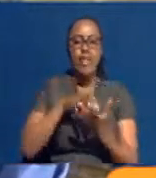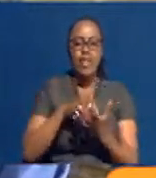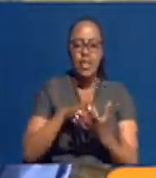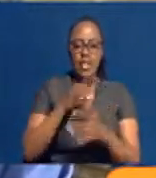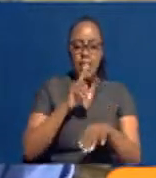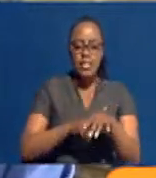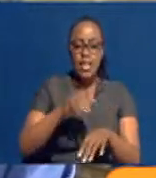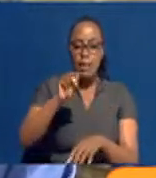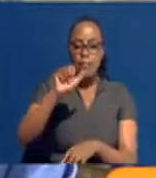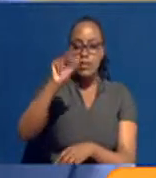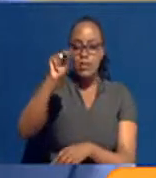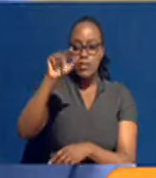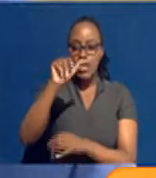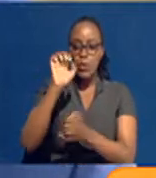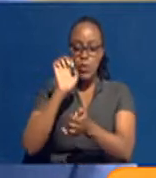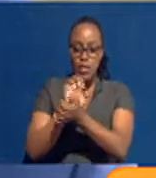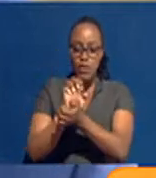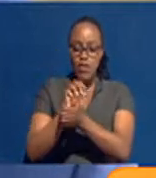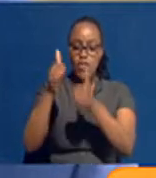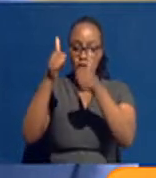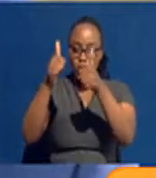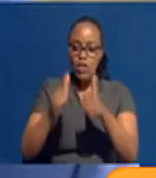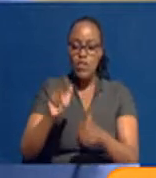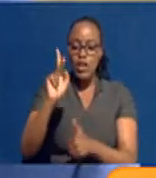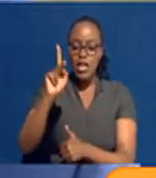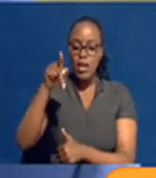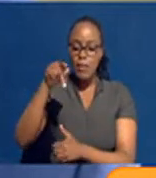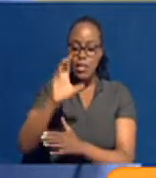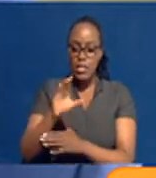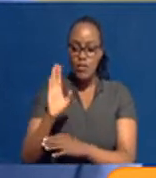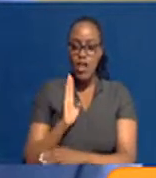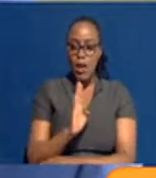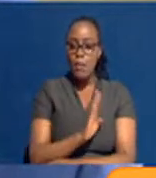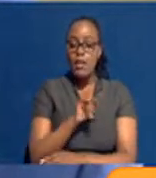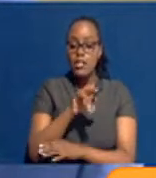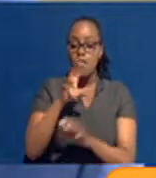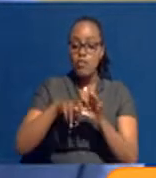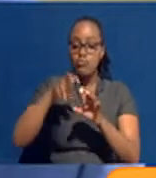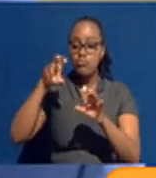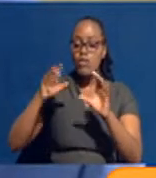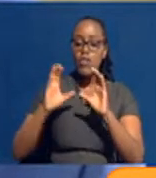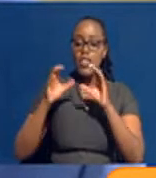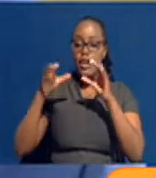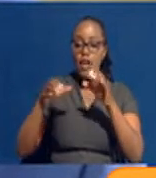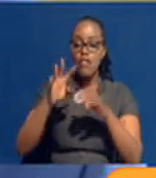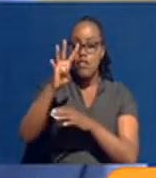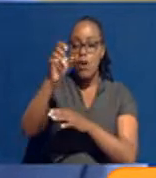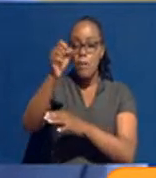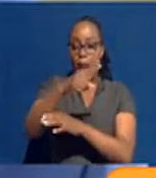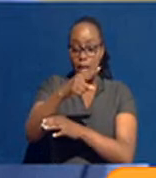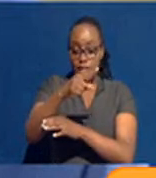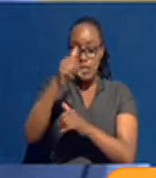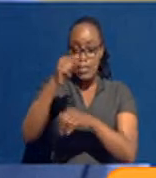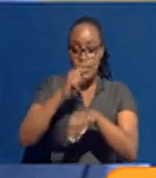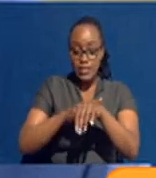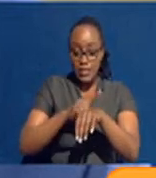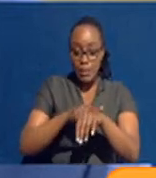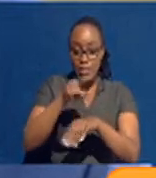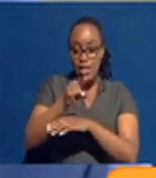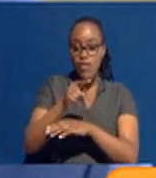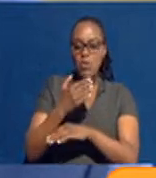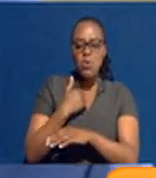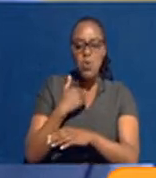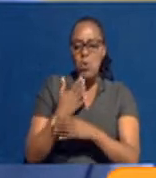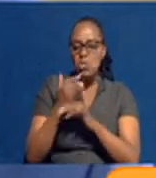time Tsang was arrested, he had notified the KPC board that he would be leaving the company in 4 months, by which time he would not be